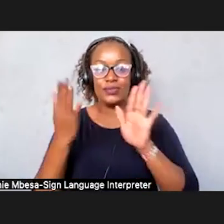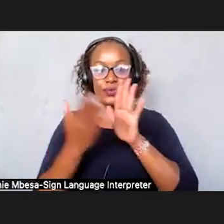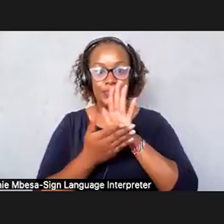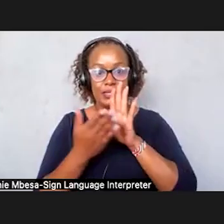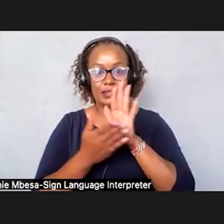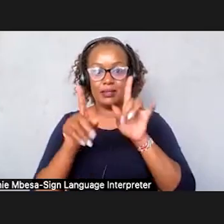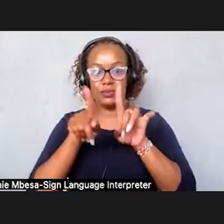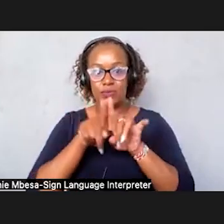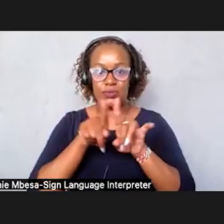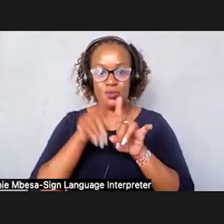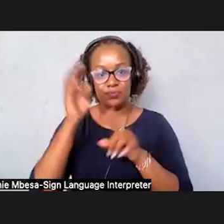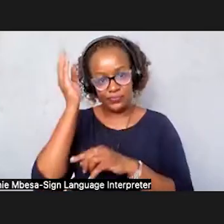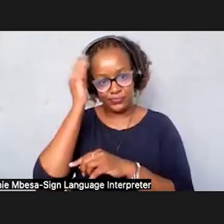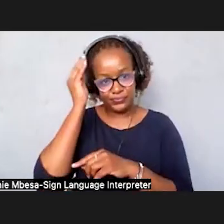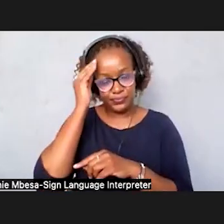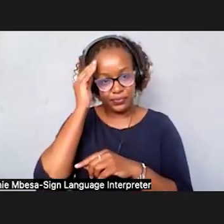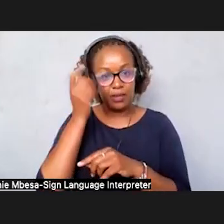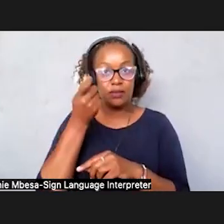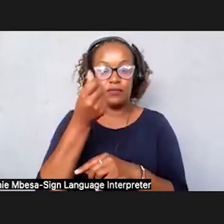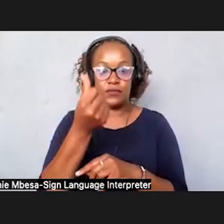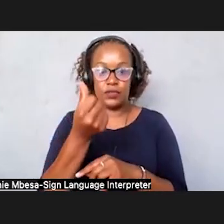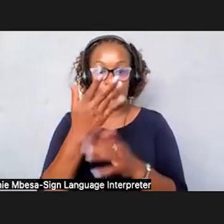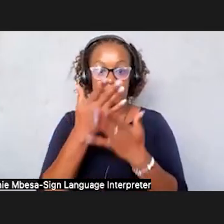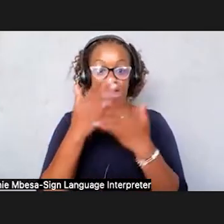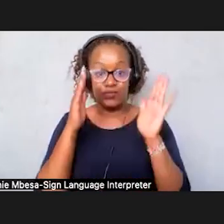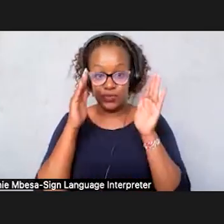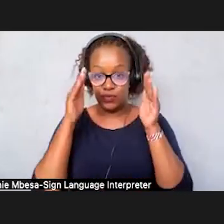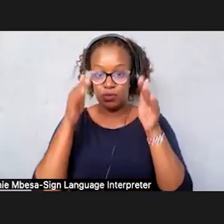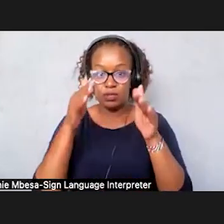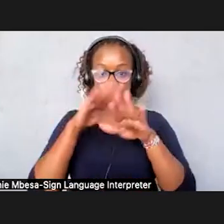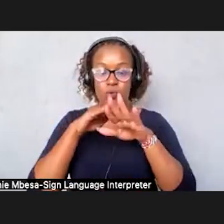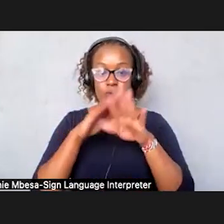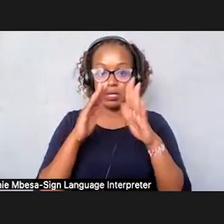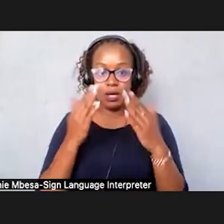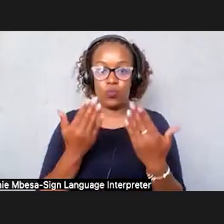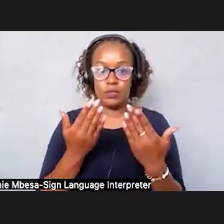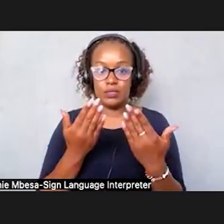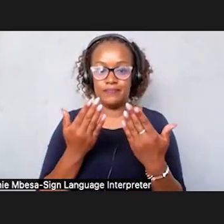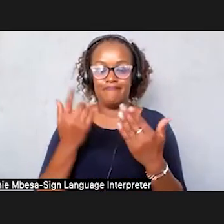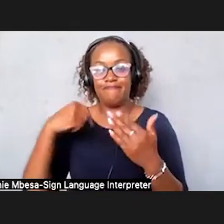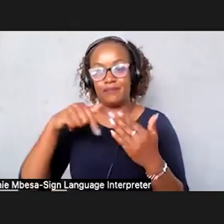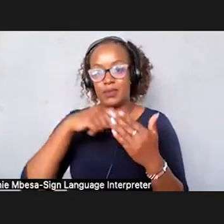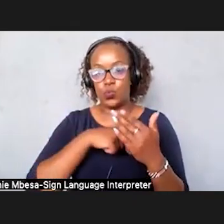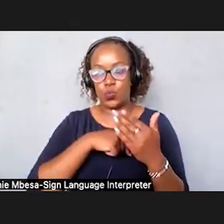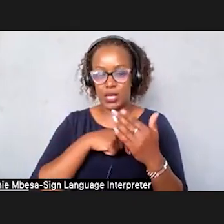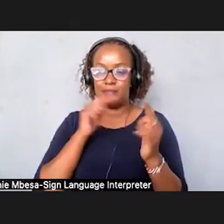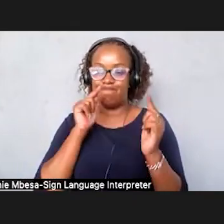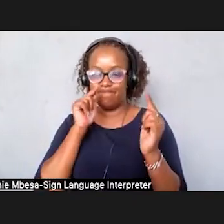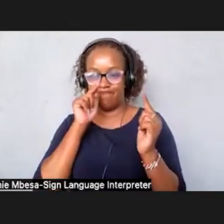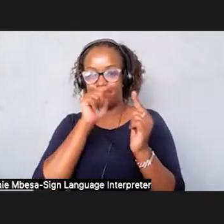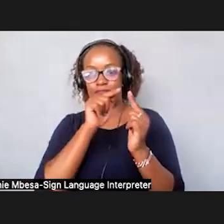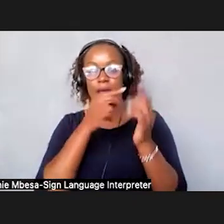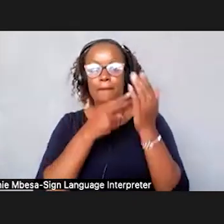that we are keen on in the next 4 years is that we are intentionally partnering